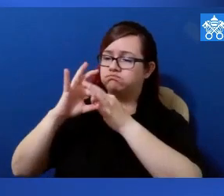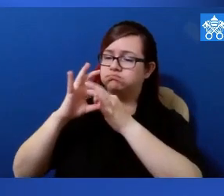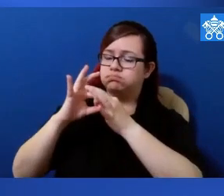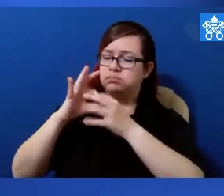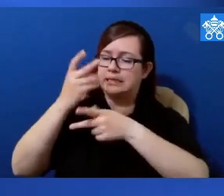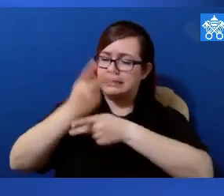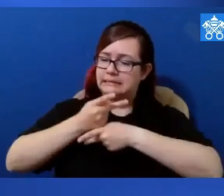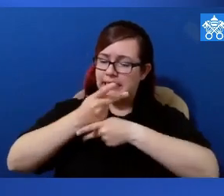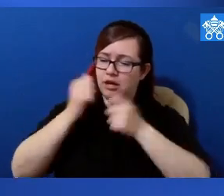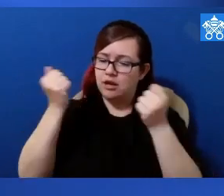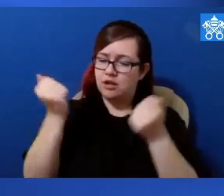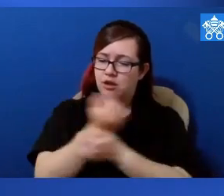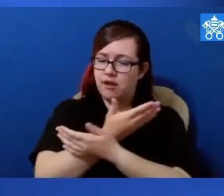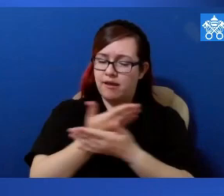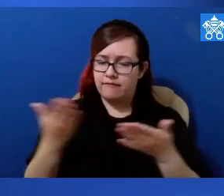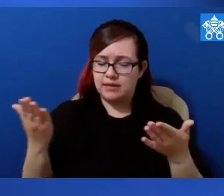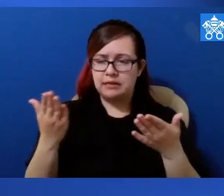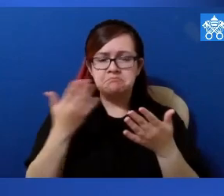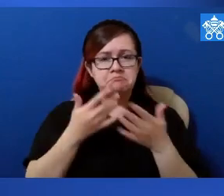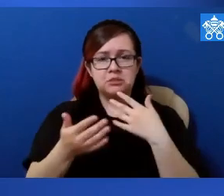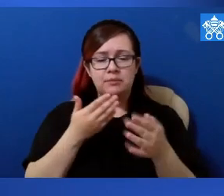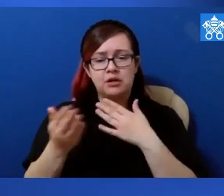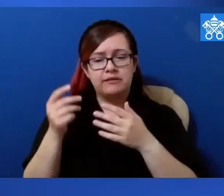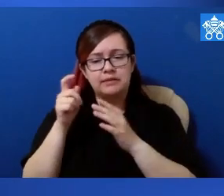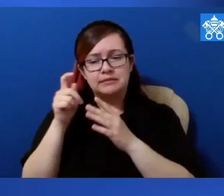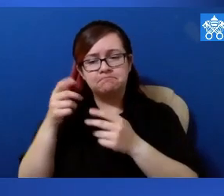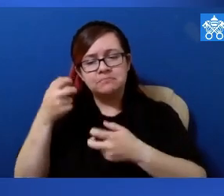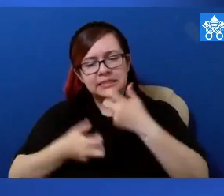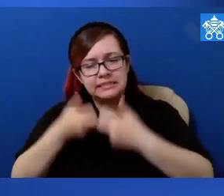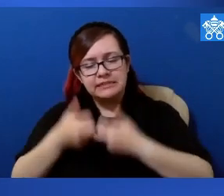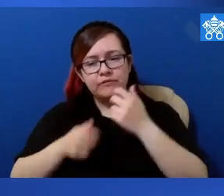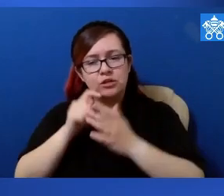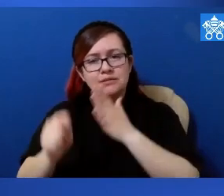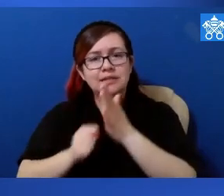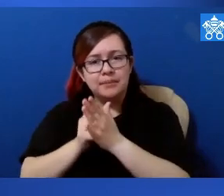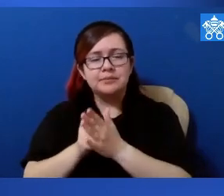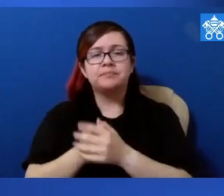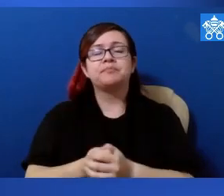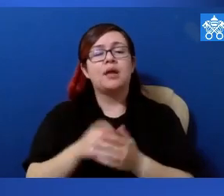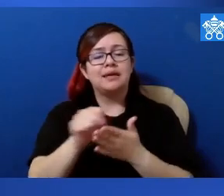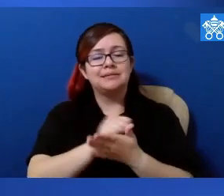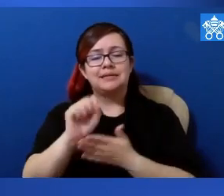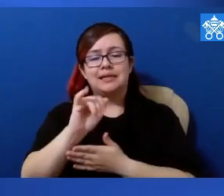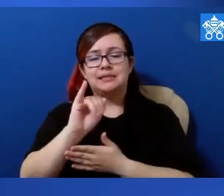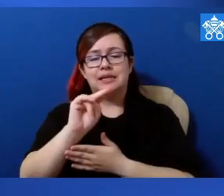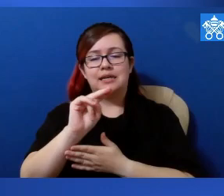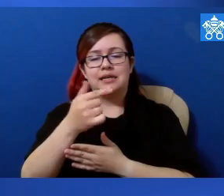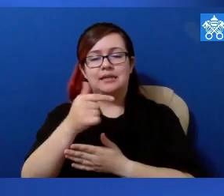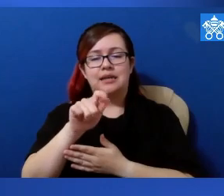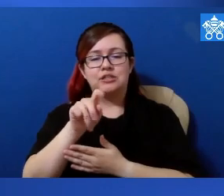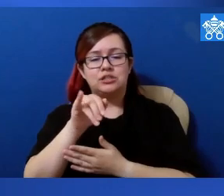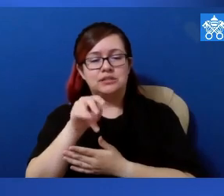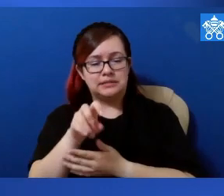comforting presence and providential care in all things, even in moments of trial and difficulty. Saint